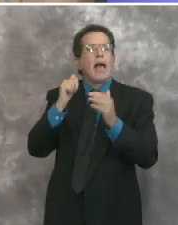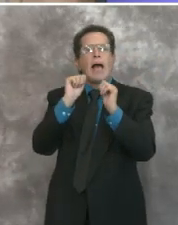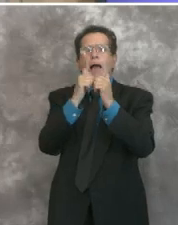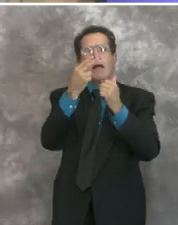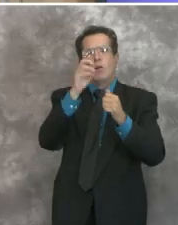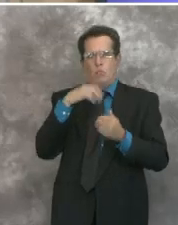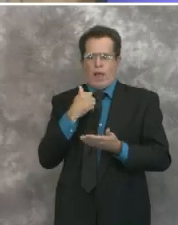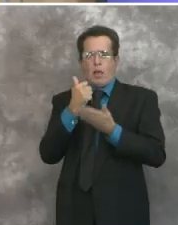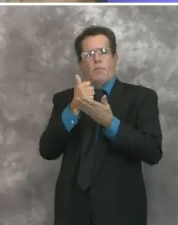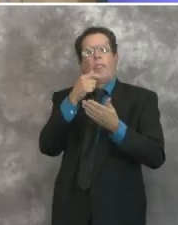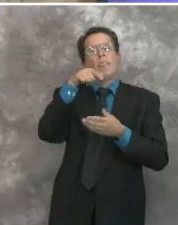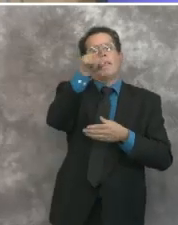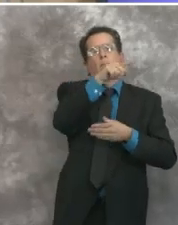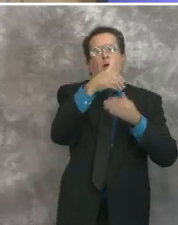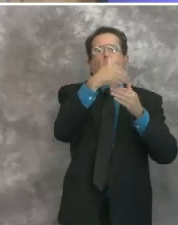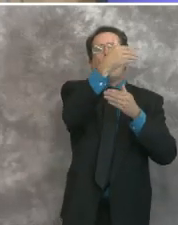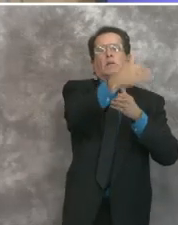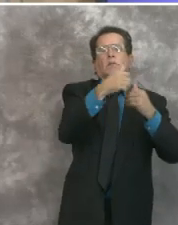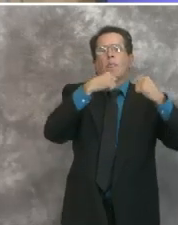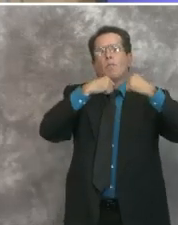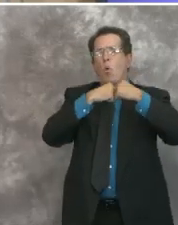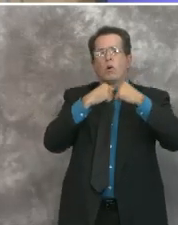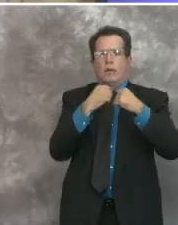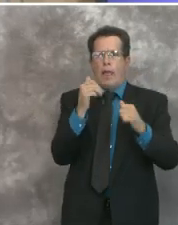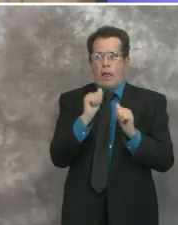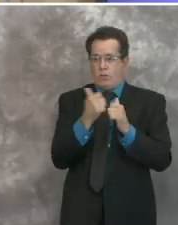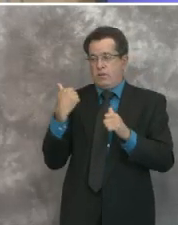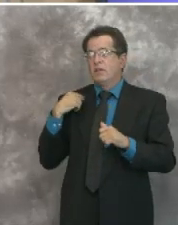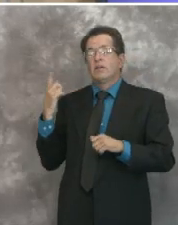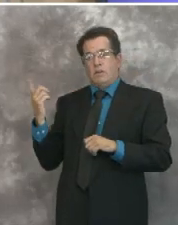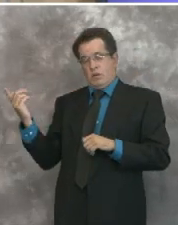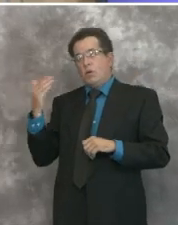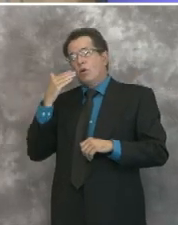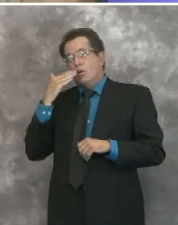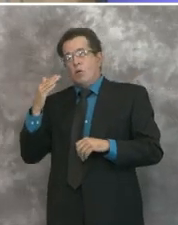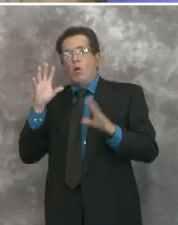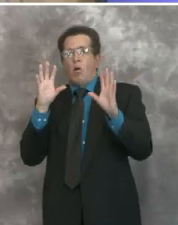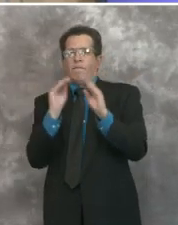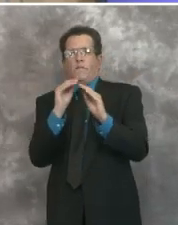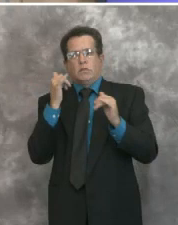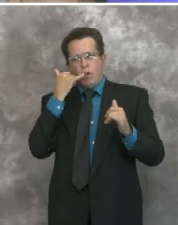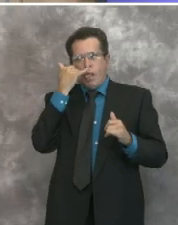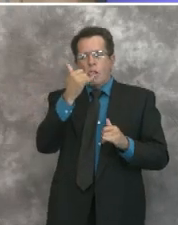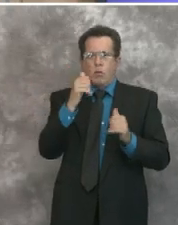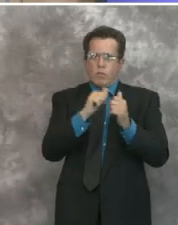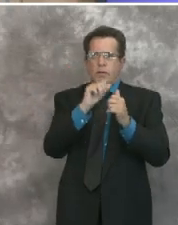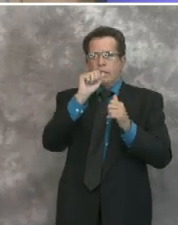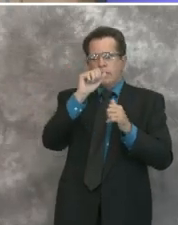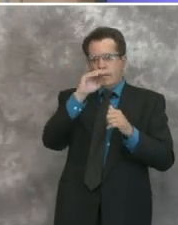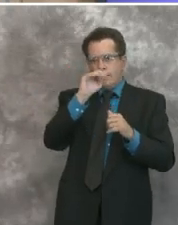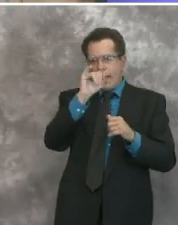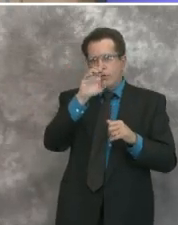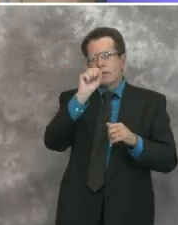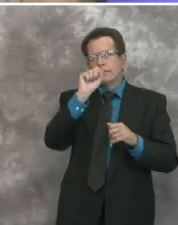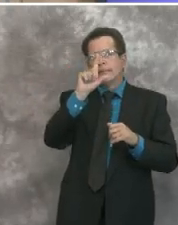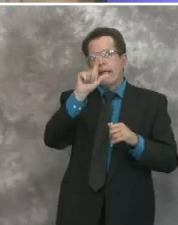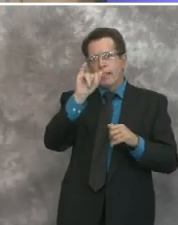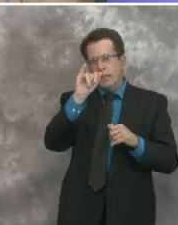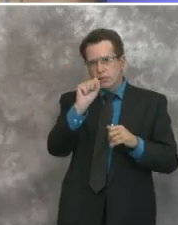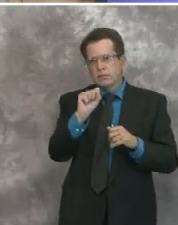across the border? Yeah, Paul, we had a very good conference call last week with Mayor Salas and Mayor Dedina,